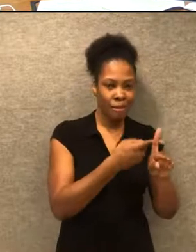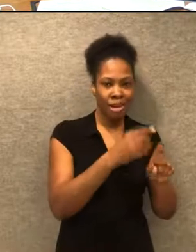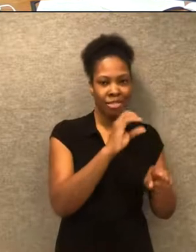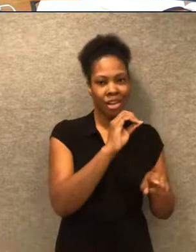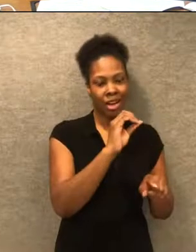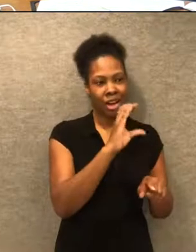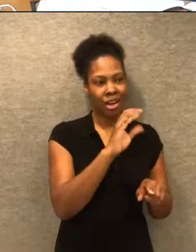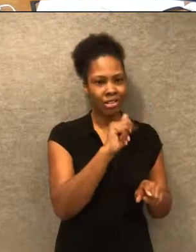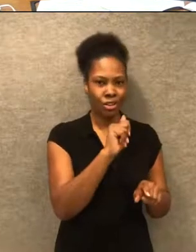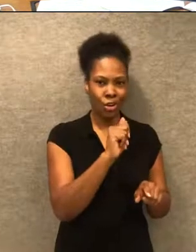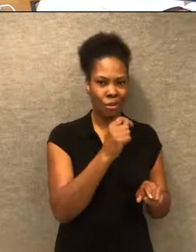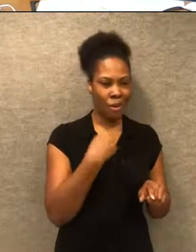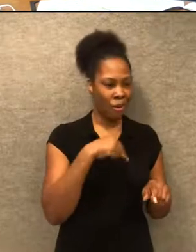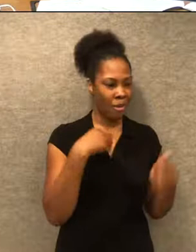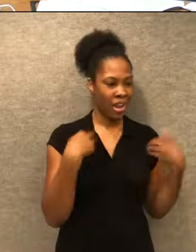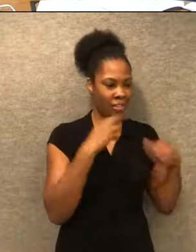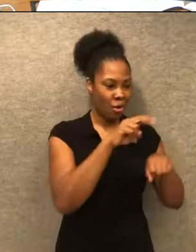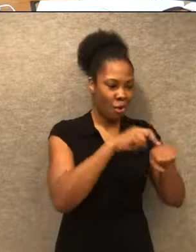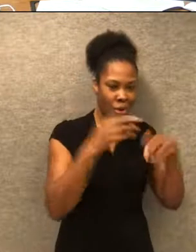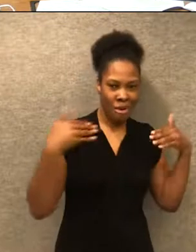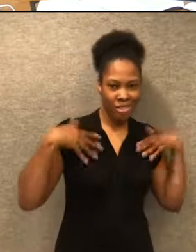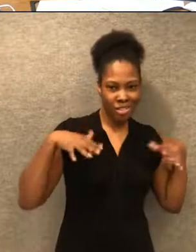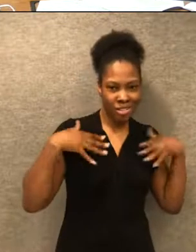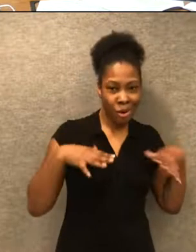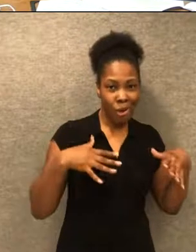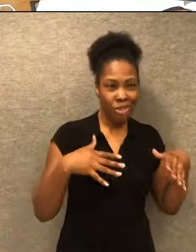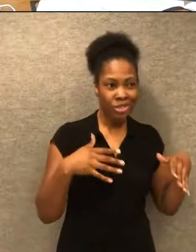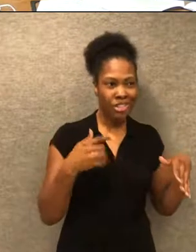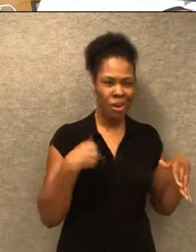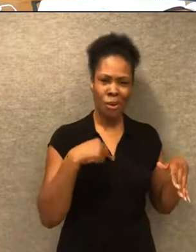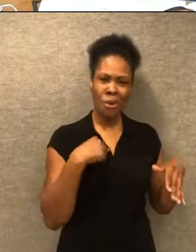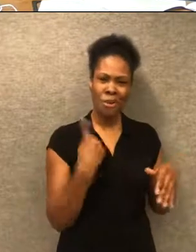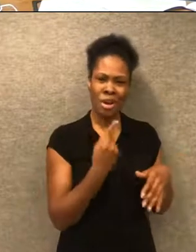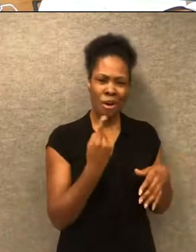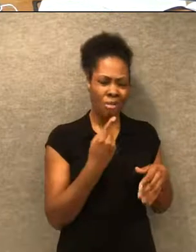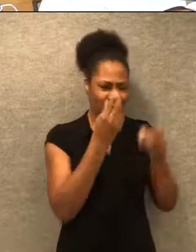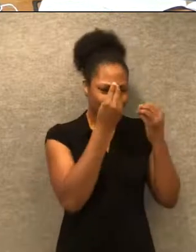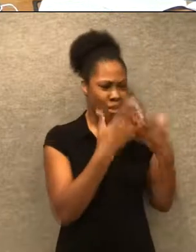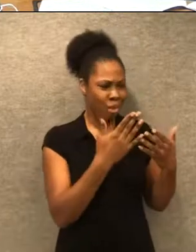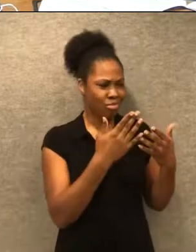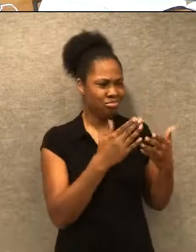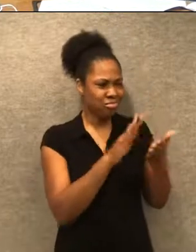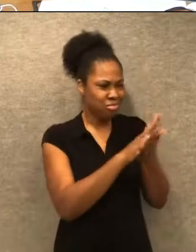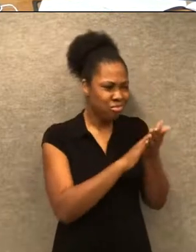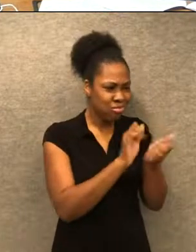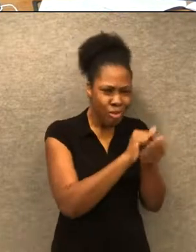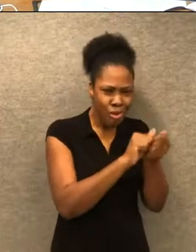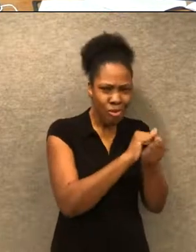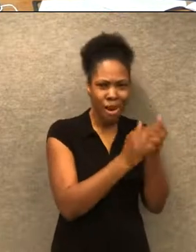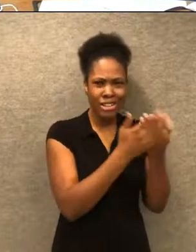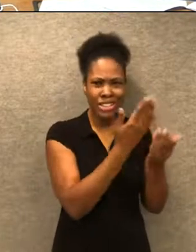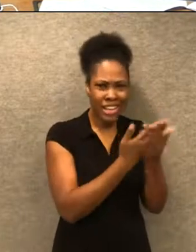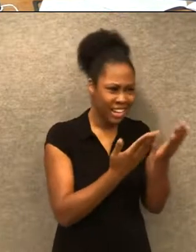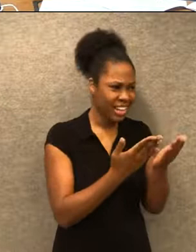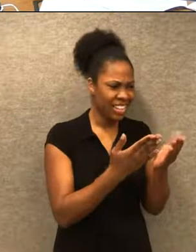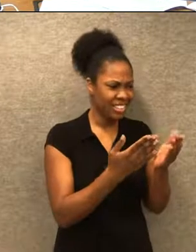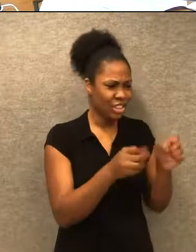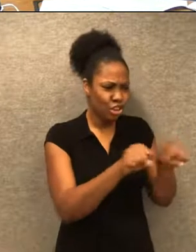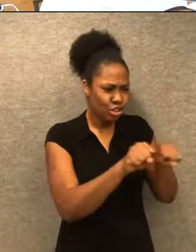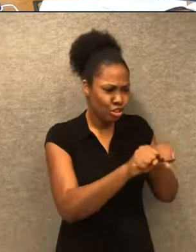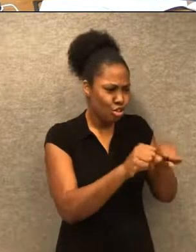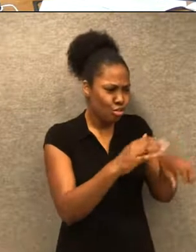know, our parents always told us, wash your hands before you come in the house, take your shoes off. But then we went from